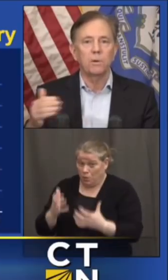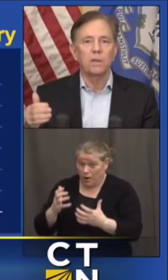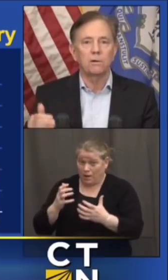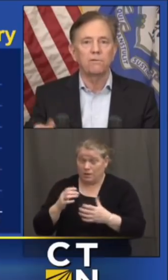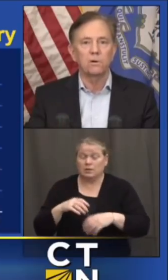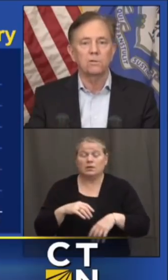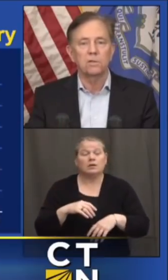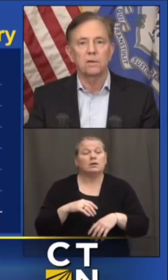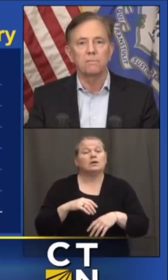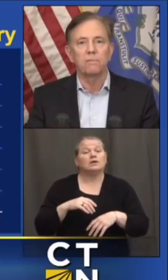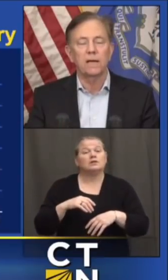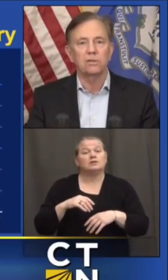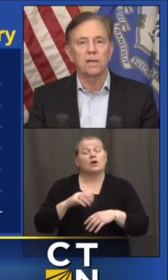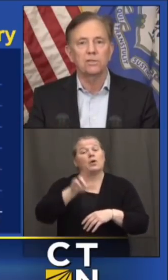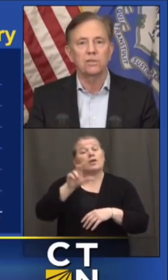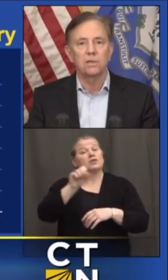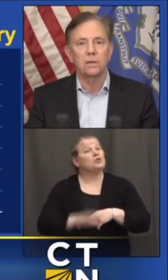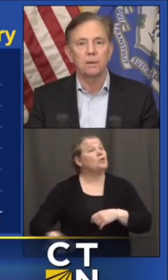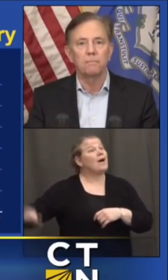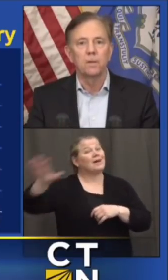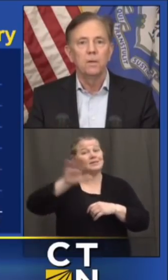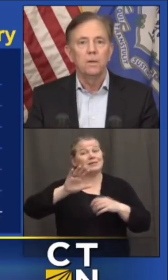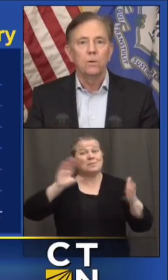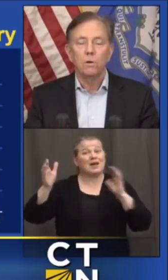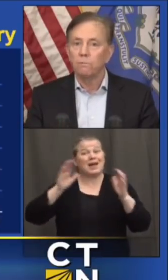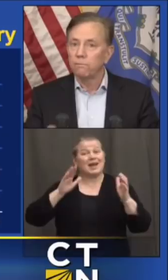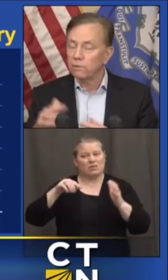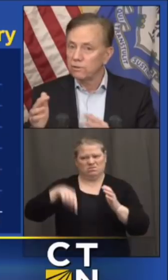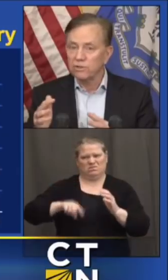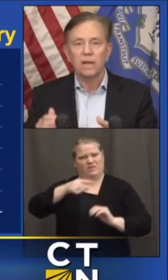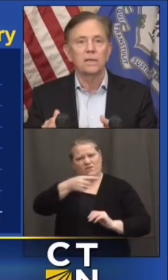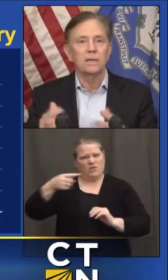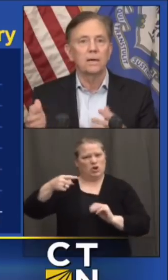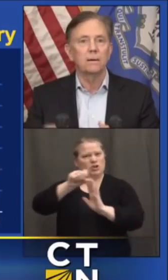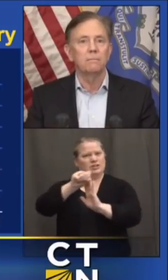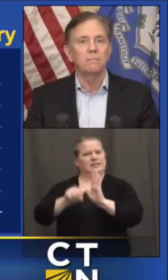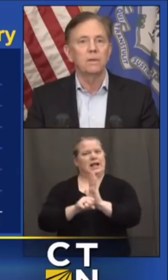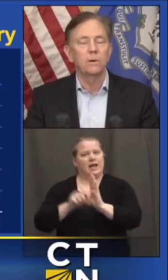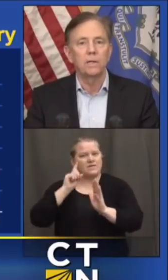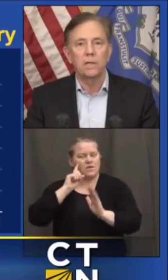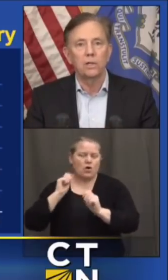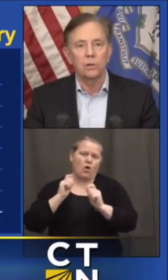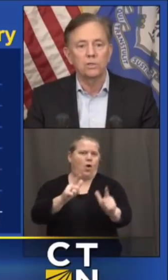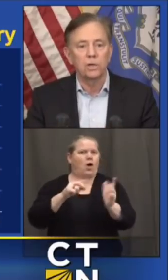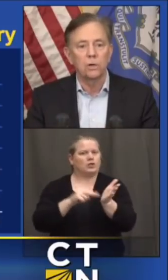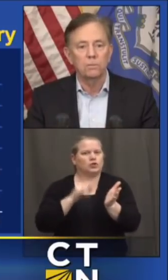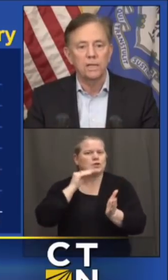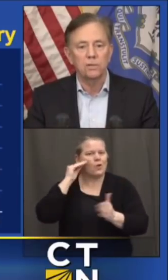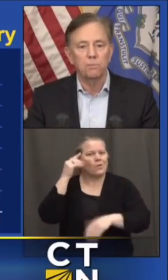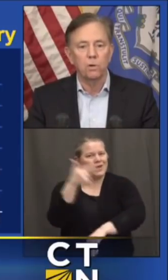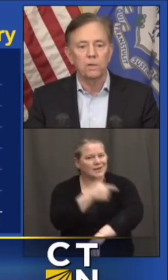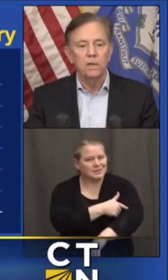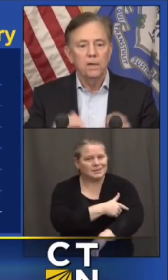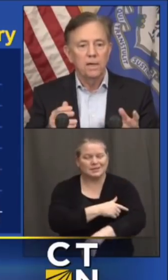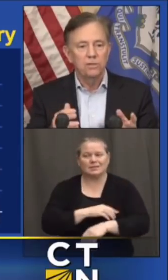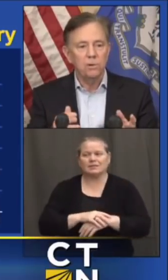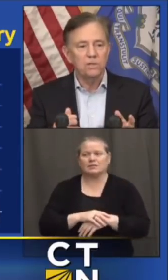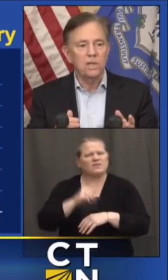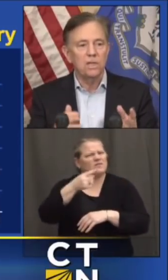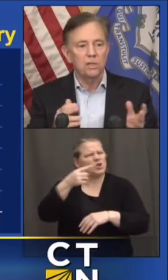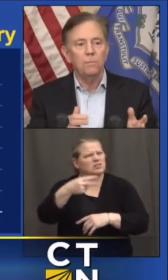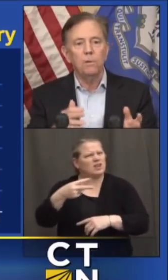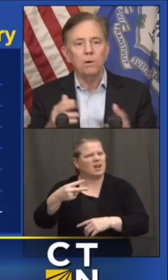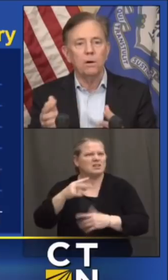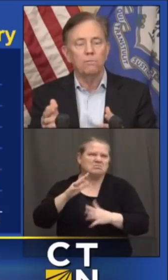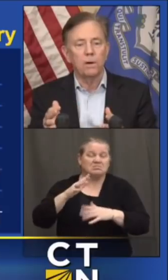get everybody their first vaccination, or first or second, in the nursing homes. That's important. As you can